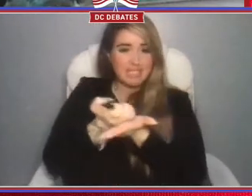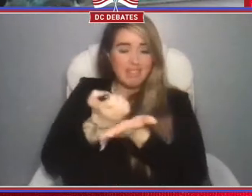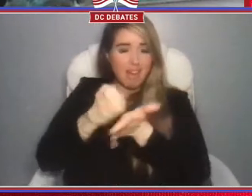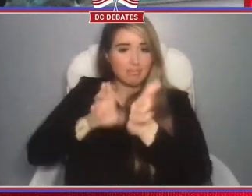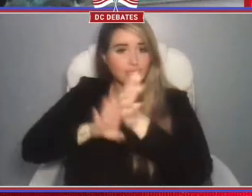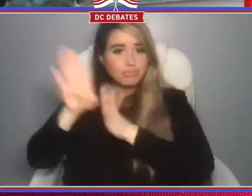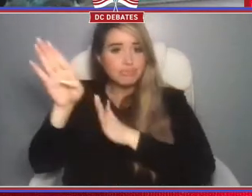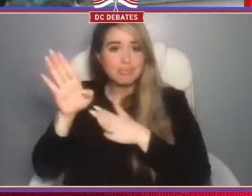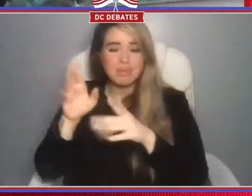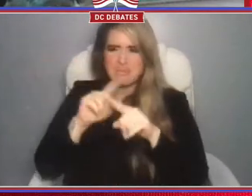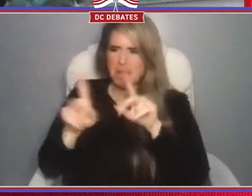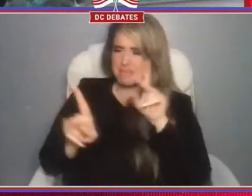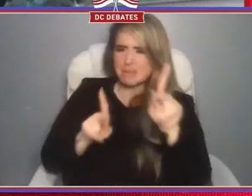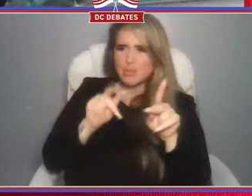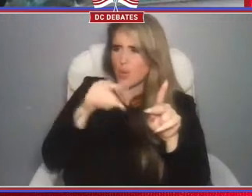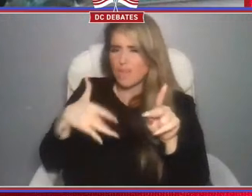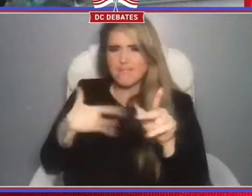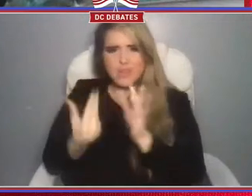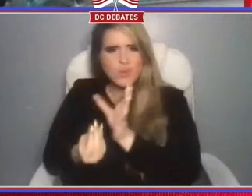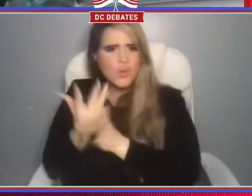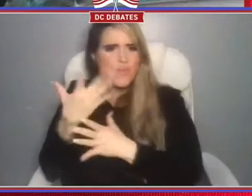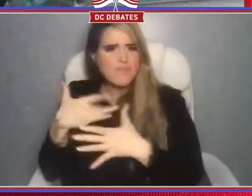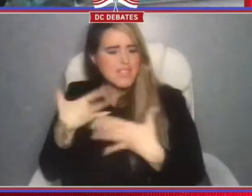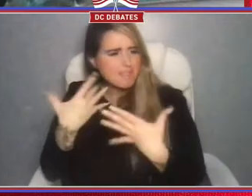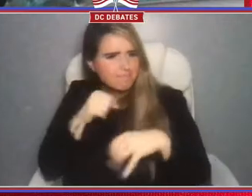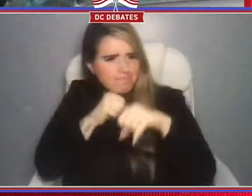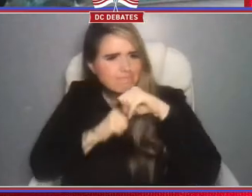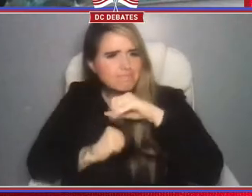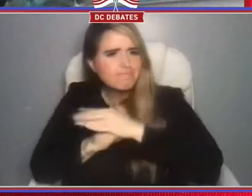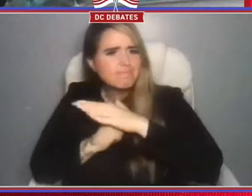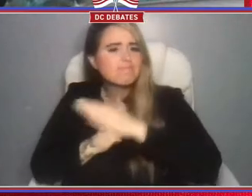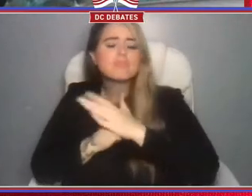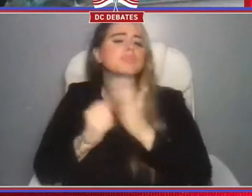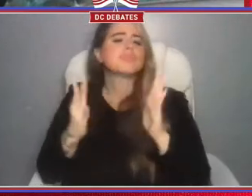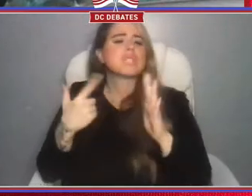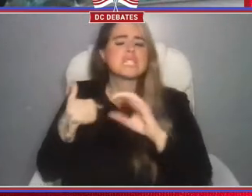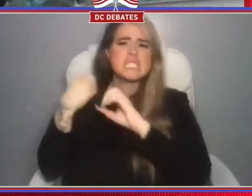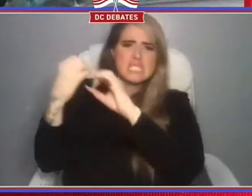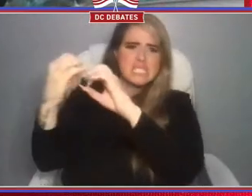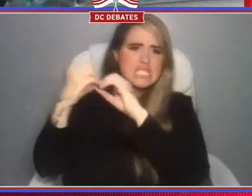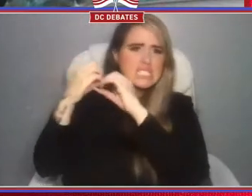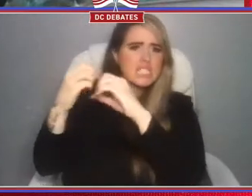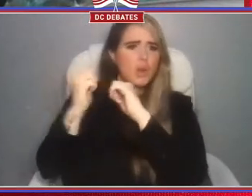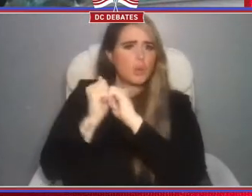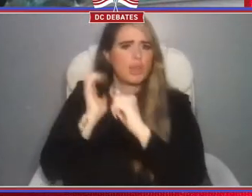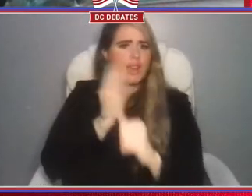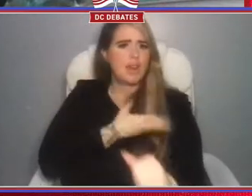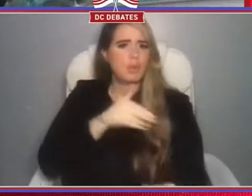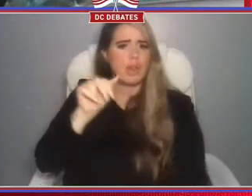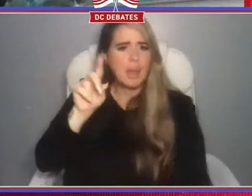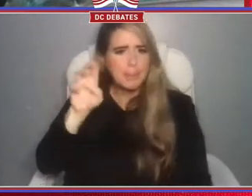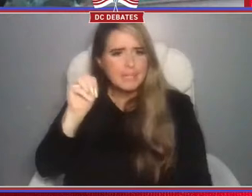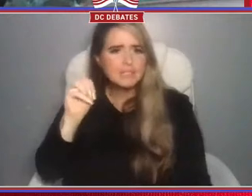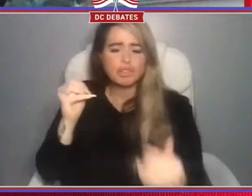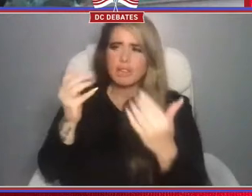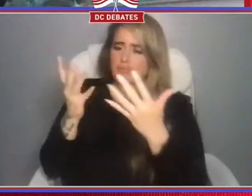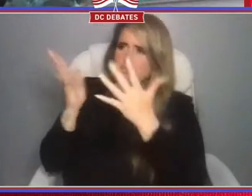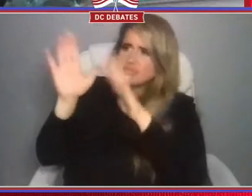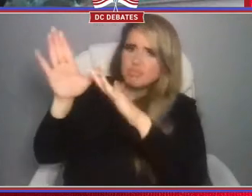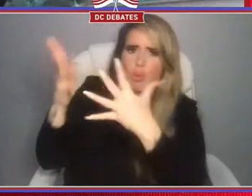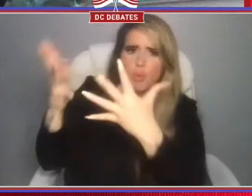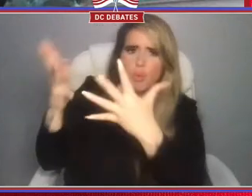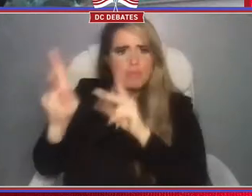as a result, as a councilman, I'm arguing back and forth with the administration about people being able to be included in the